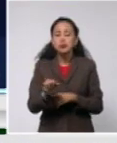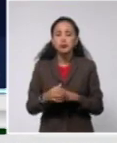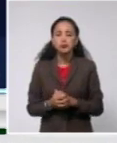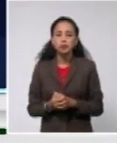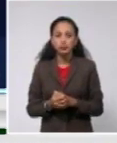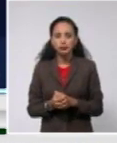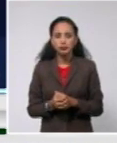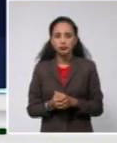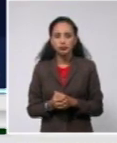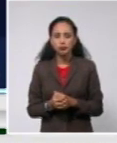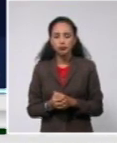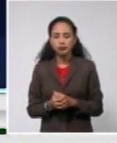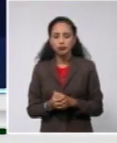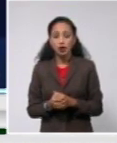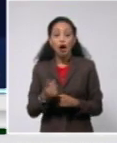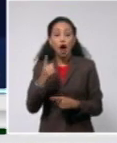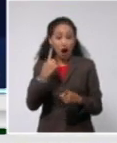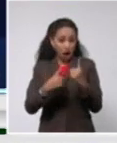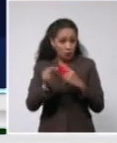46, or